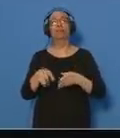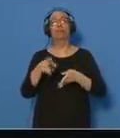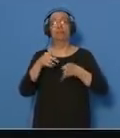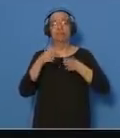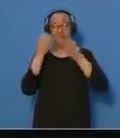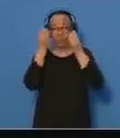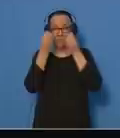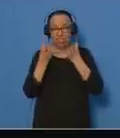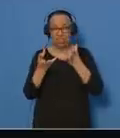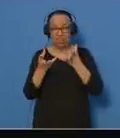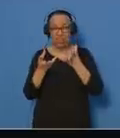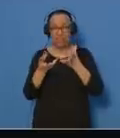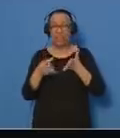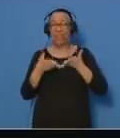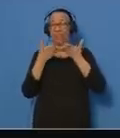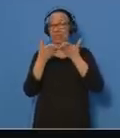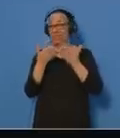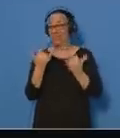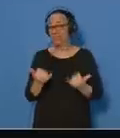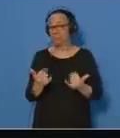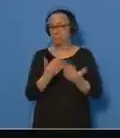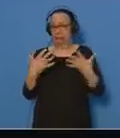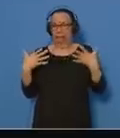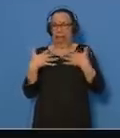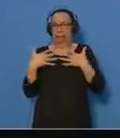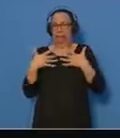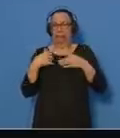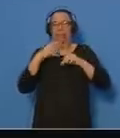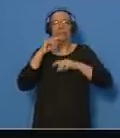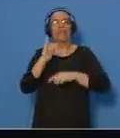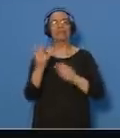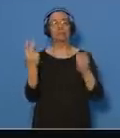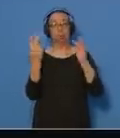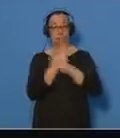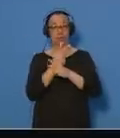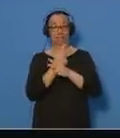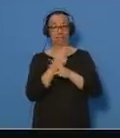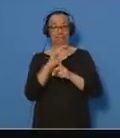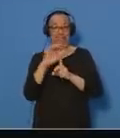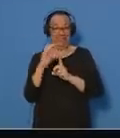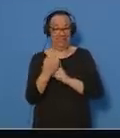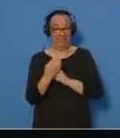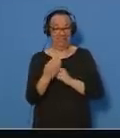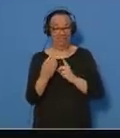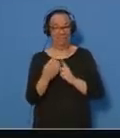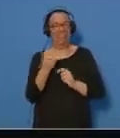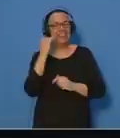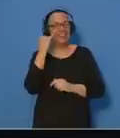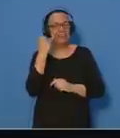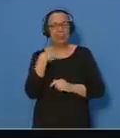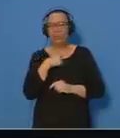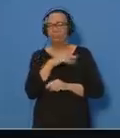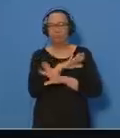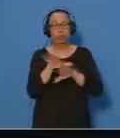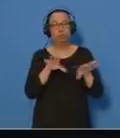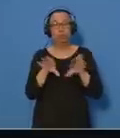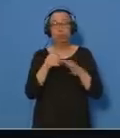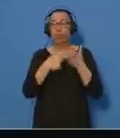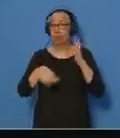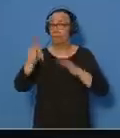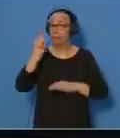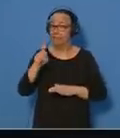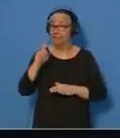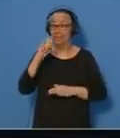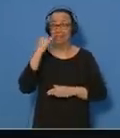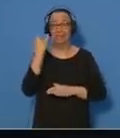may scare some, but that is the worst case scenario. That is if we do not do what we are supposed to do. If we all play our